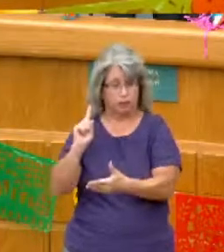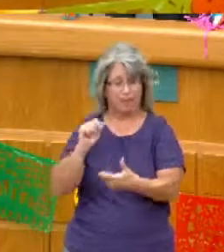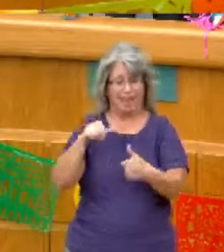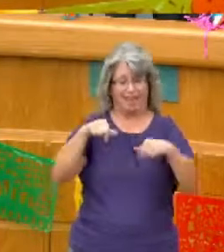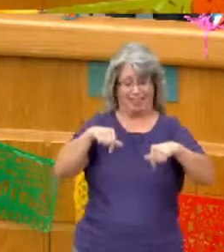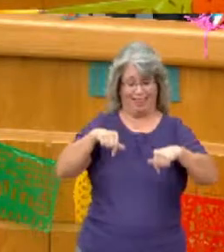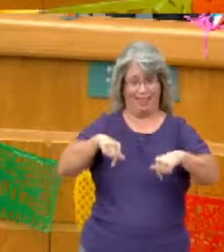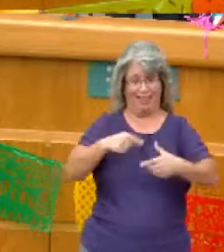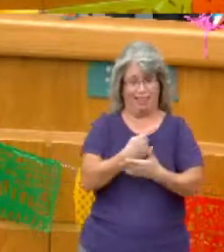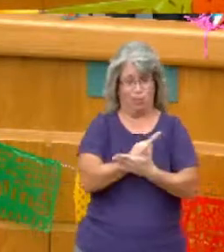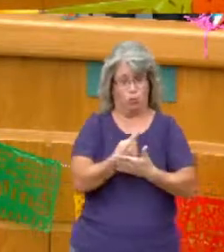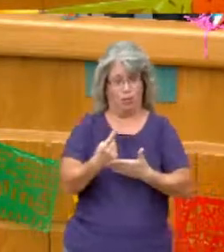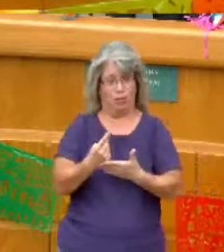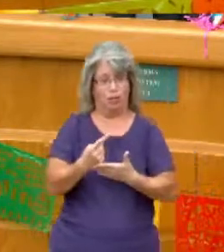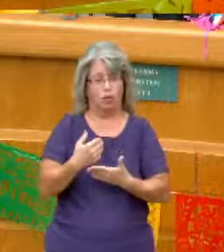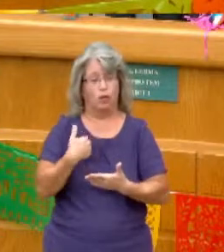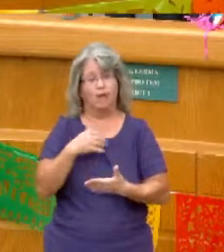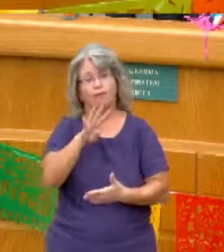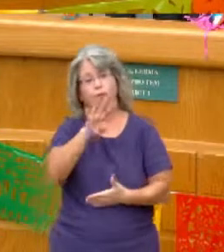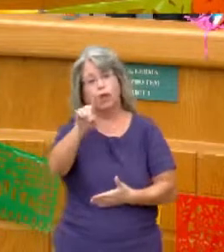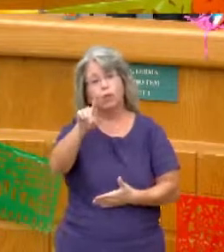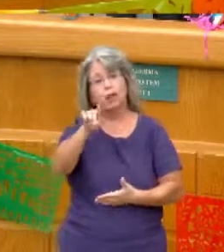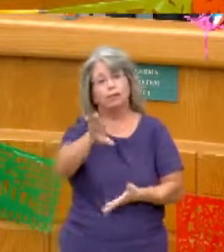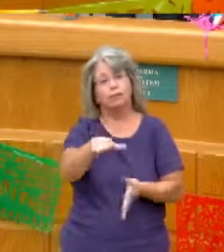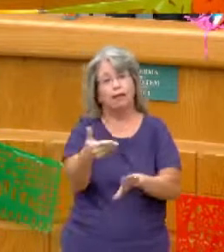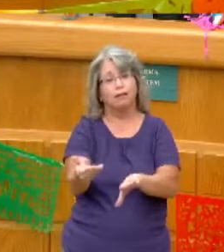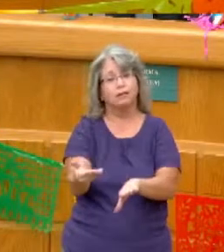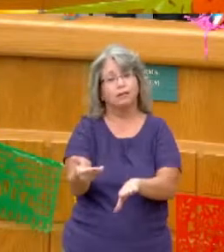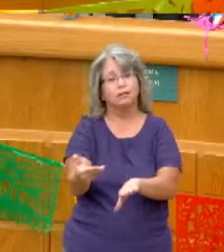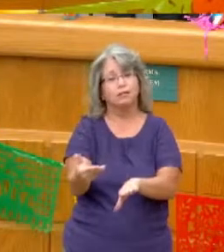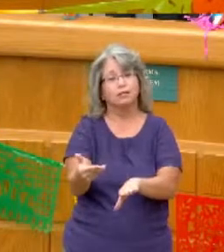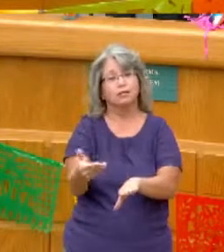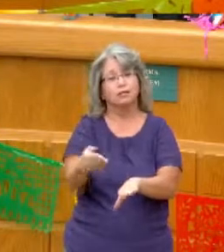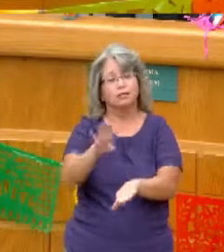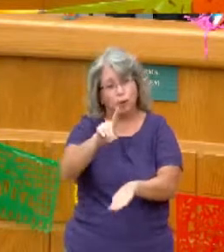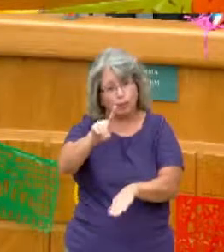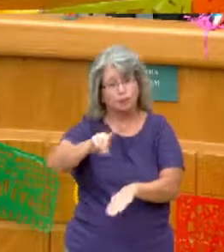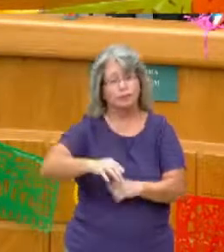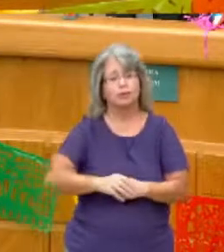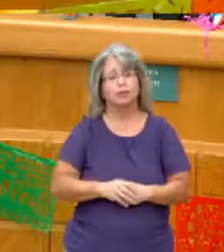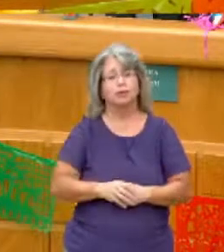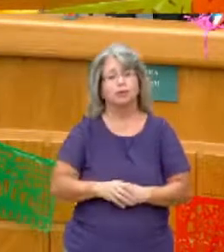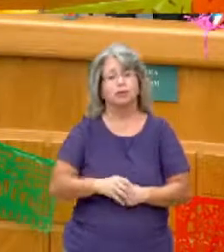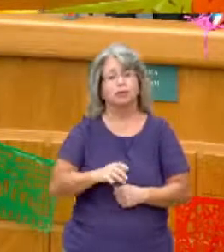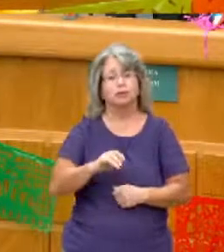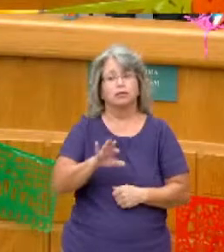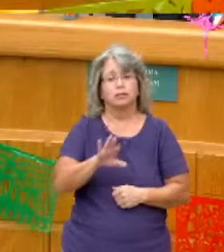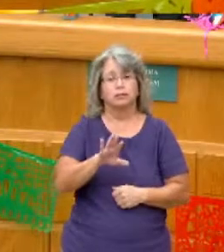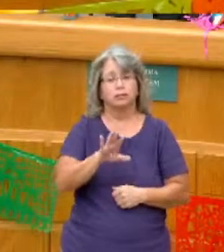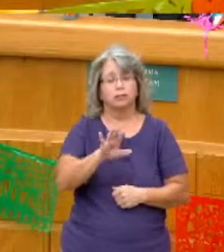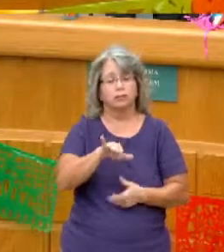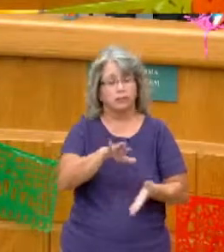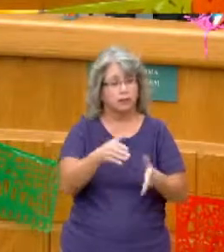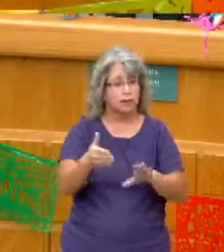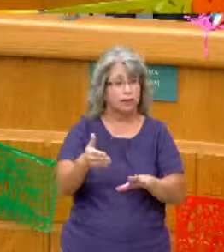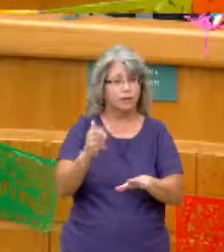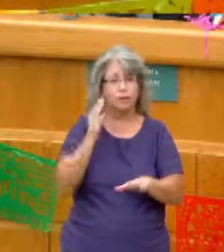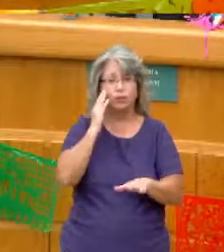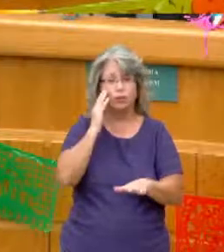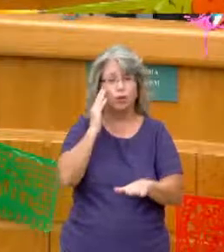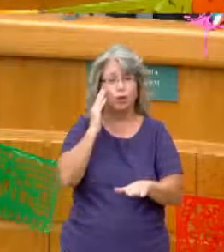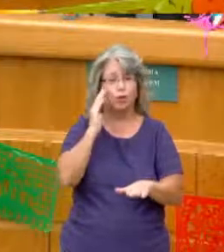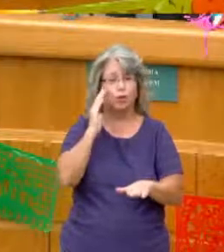But this week we've had 41 fatalities. So the fatalities, everybody has heard, first you get